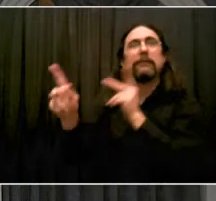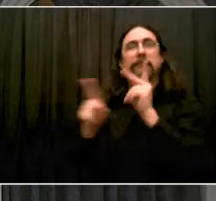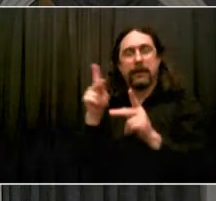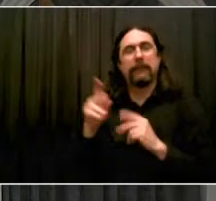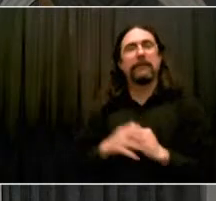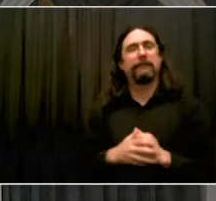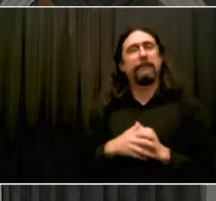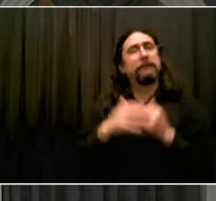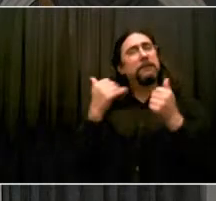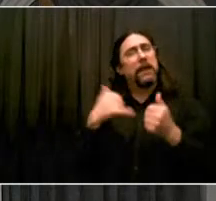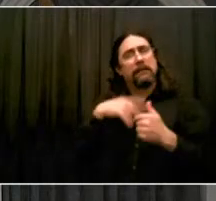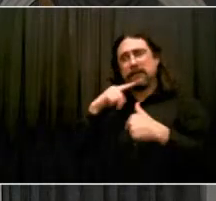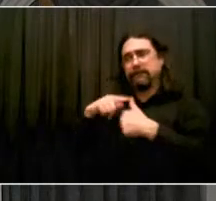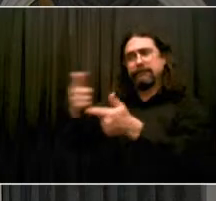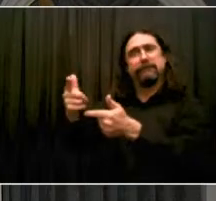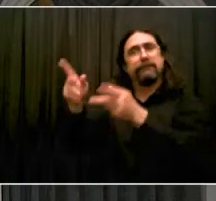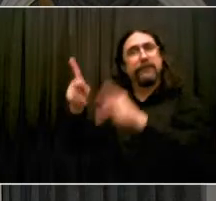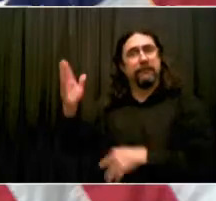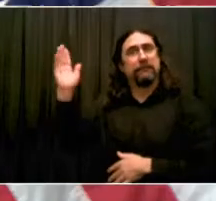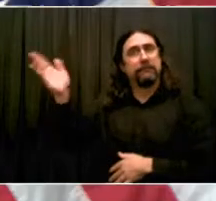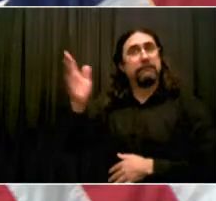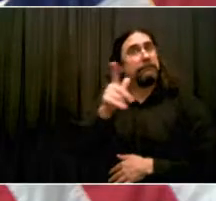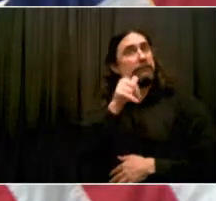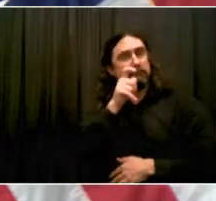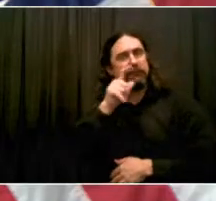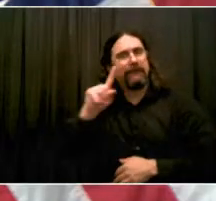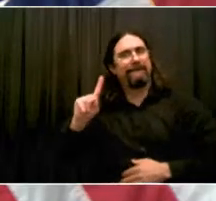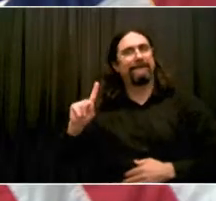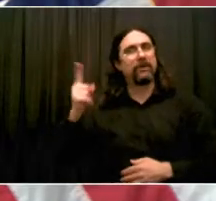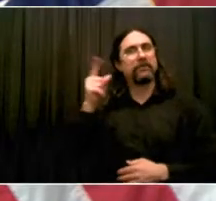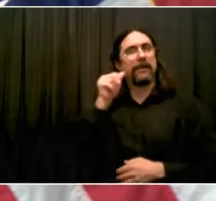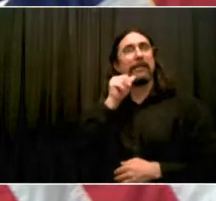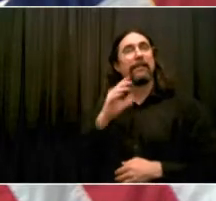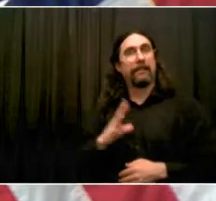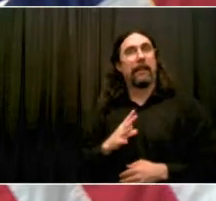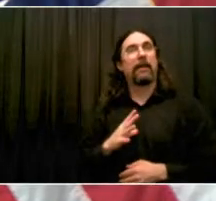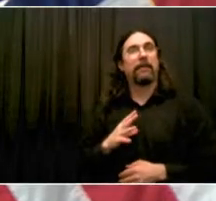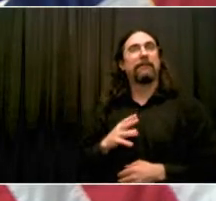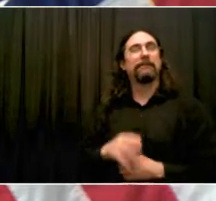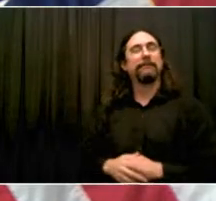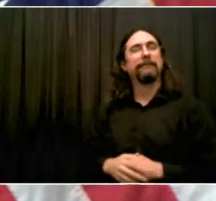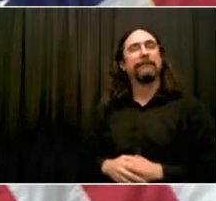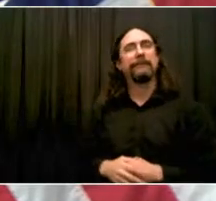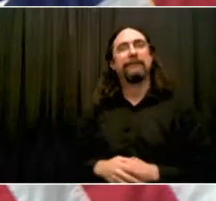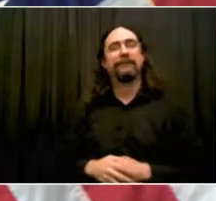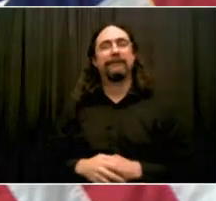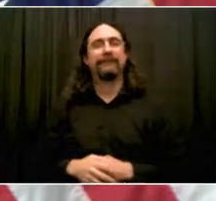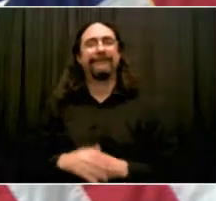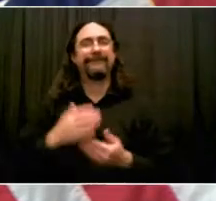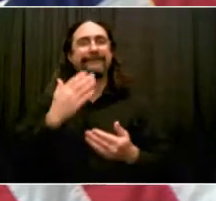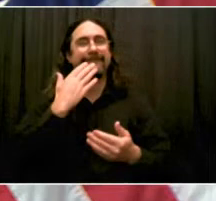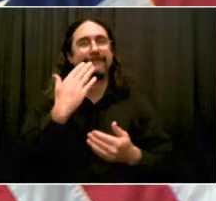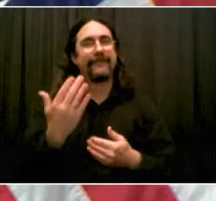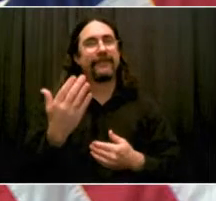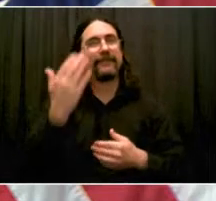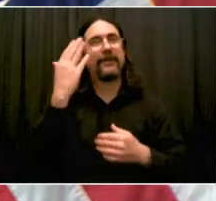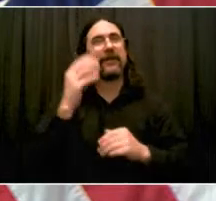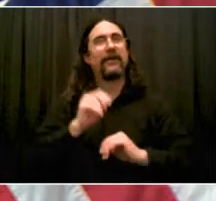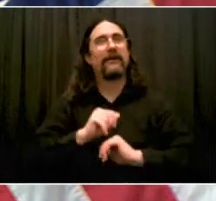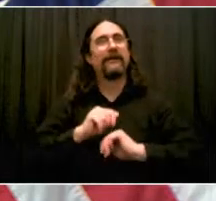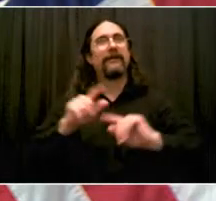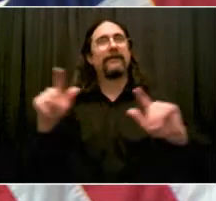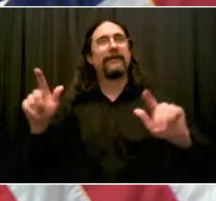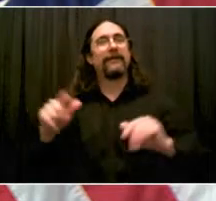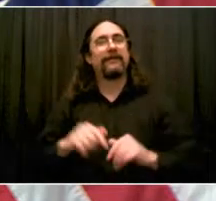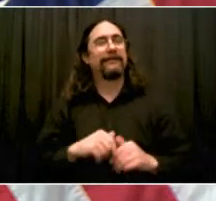Thank you, Bill. And good morning, everyone. This is a special day and a really